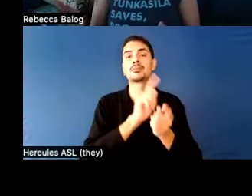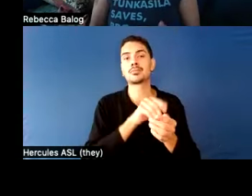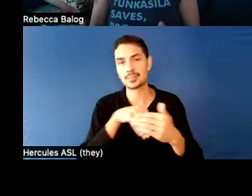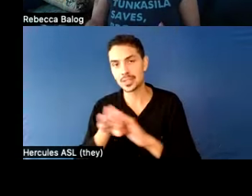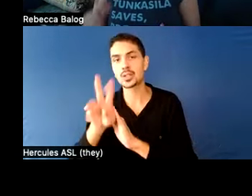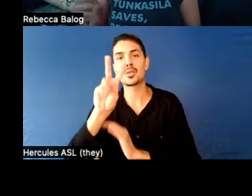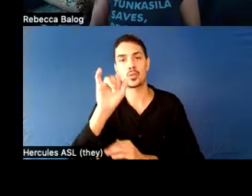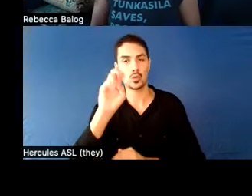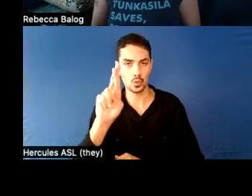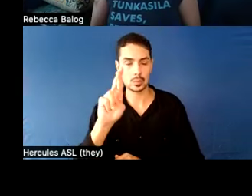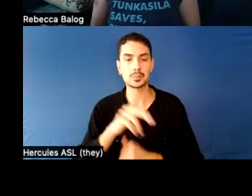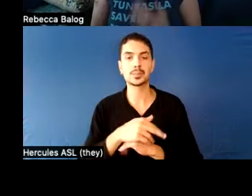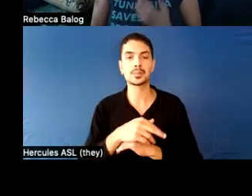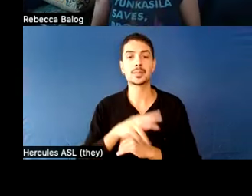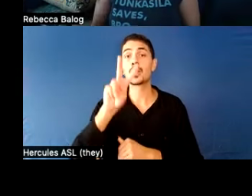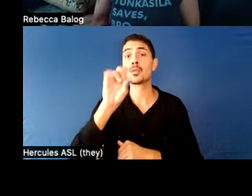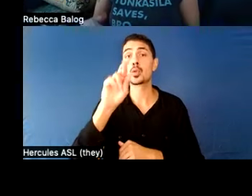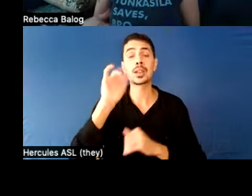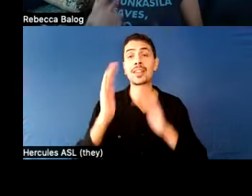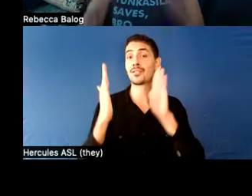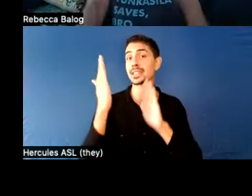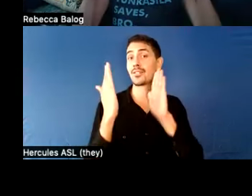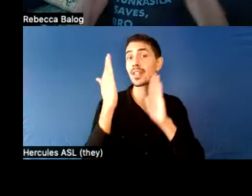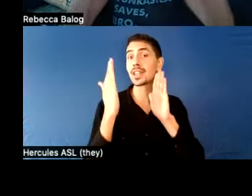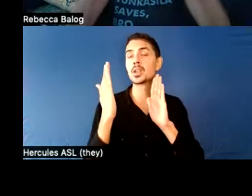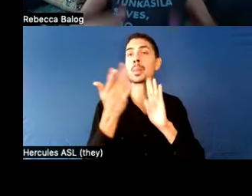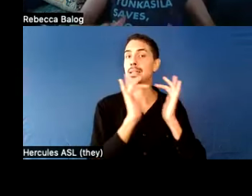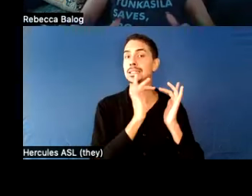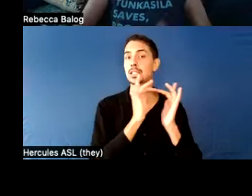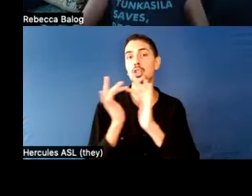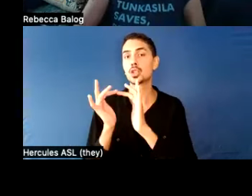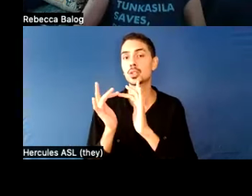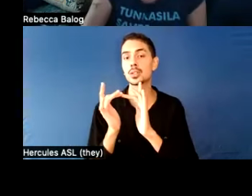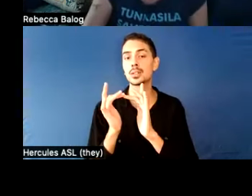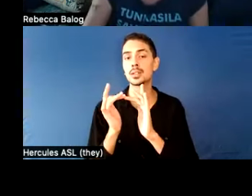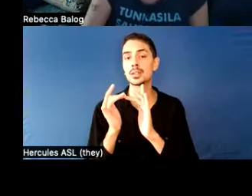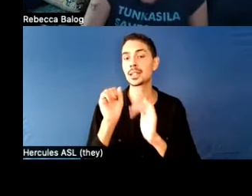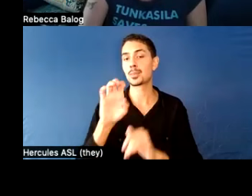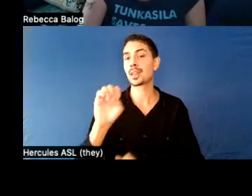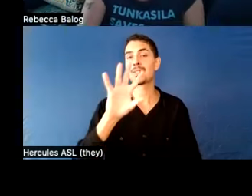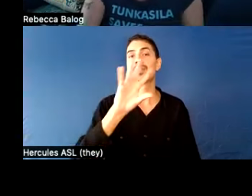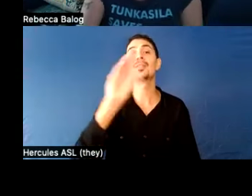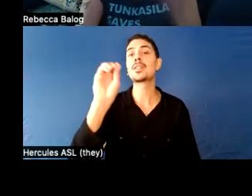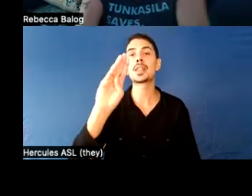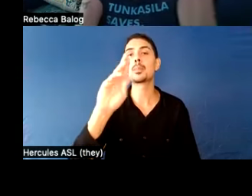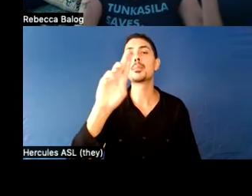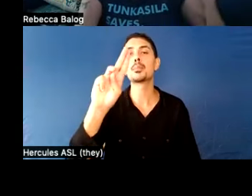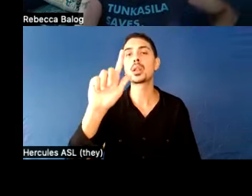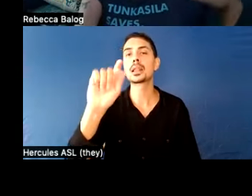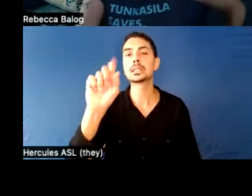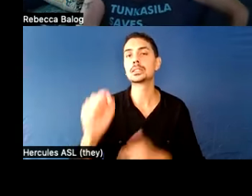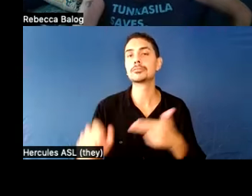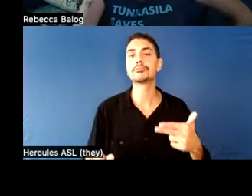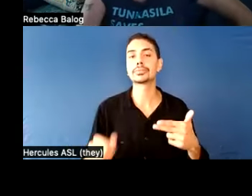the voyeurism can be face-to-face, but also that digital, again, it could be 50 bullets. Pornography, same